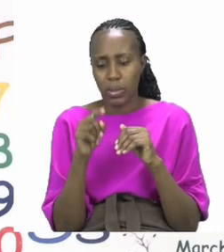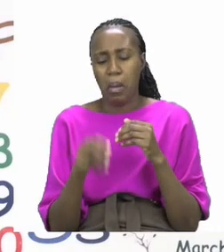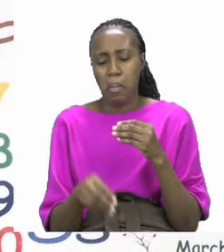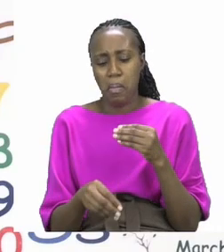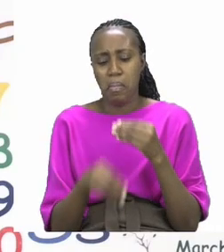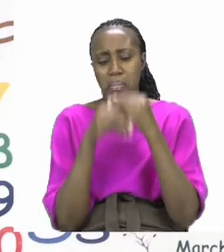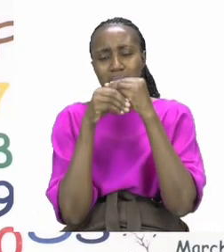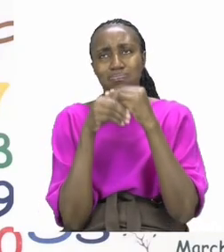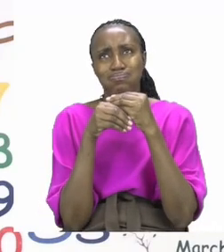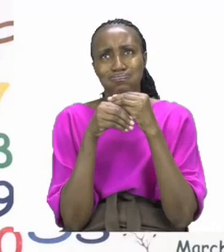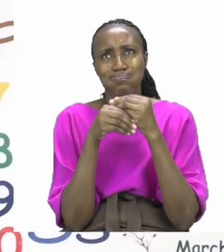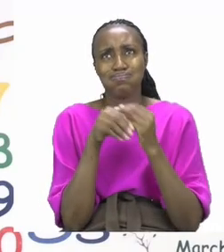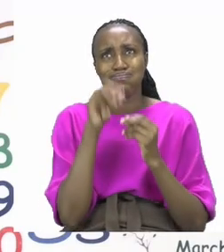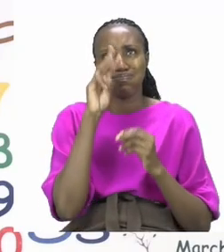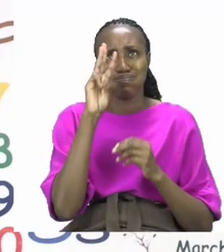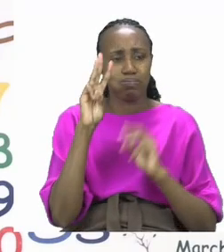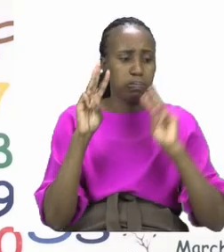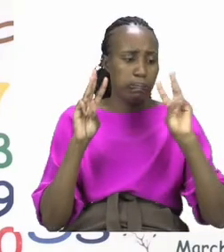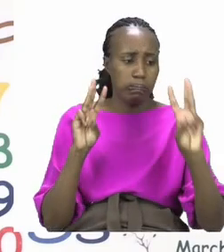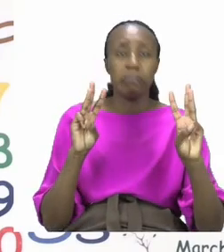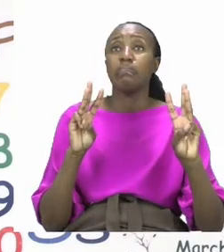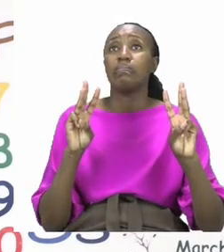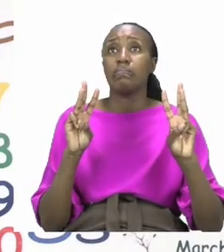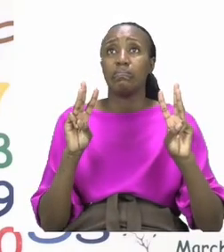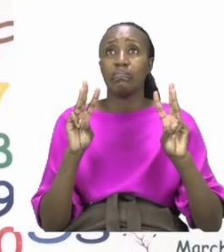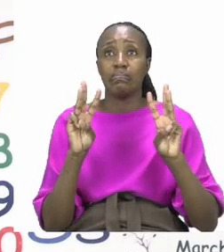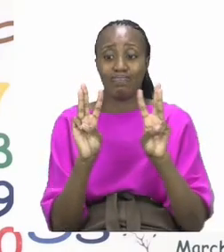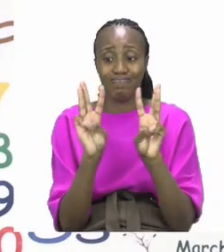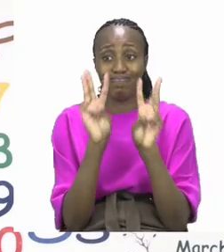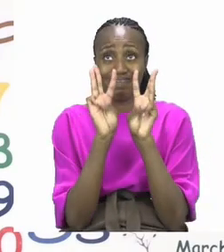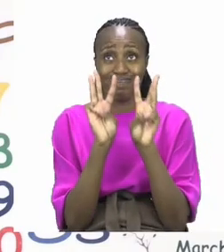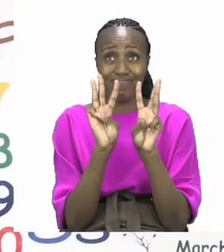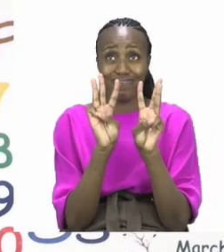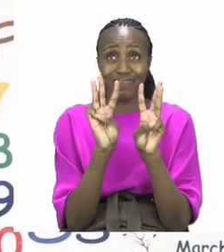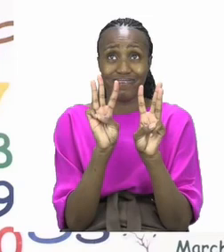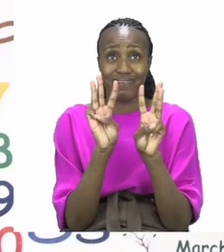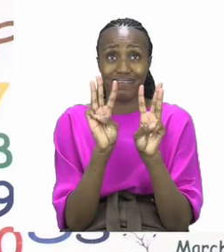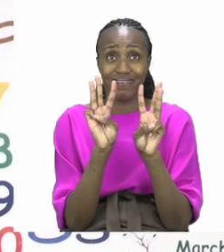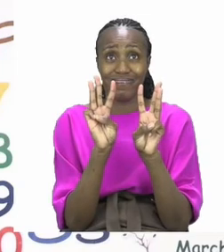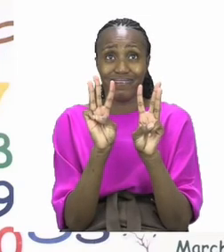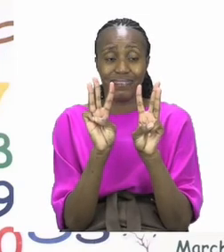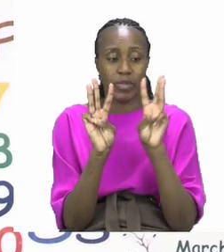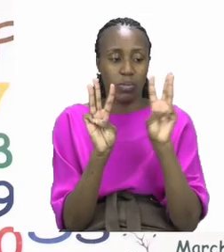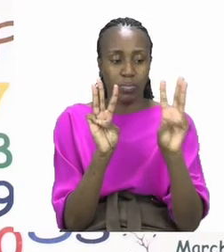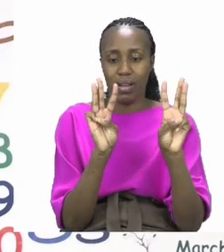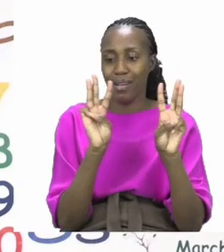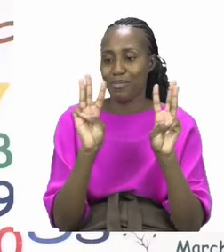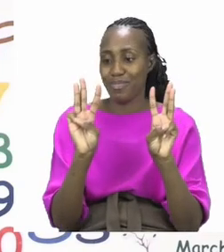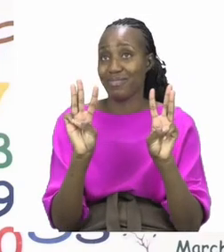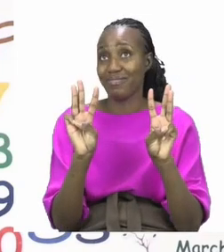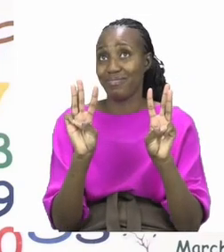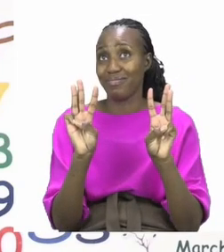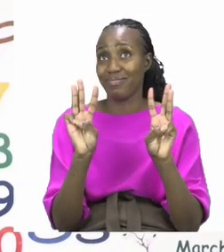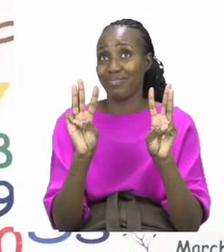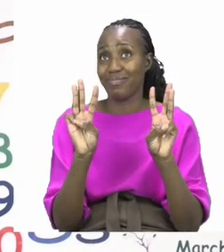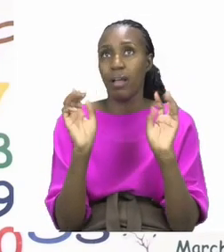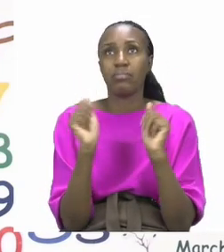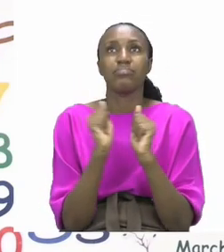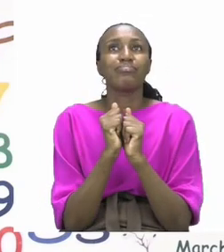double 3. So what do? We say 3 plus